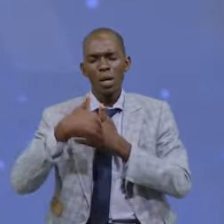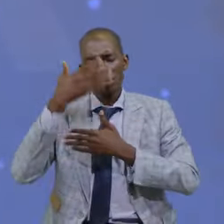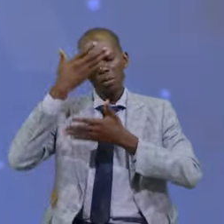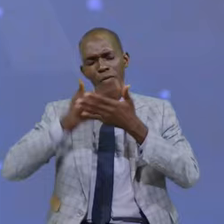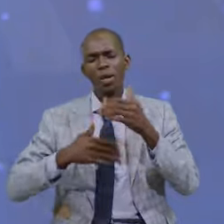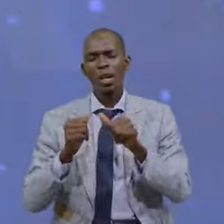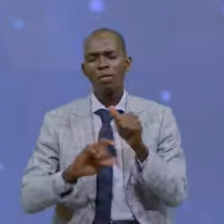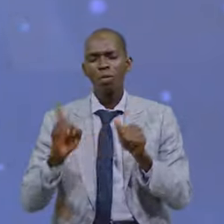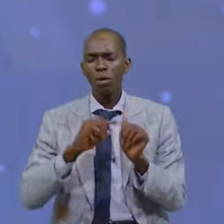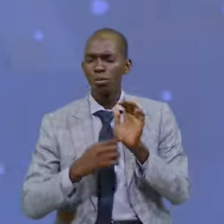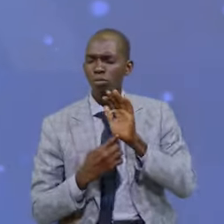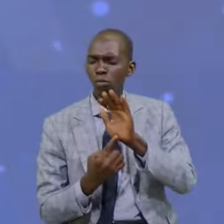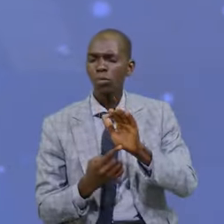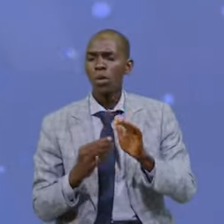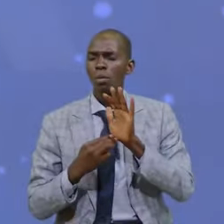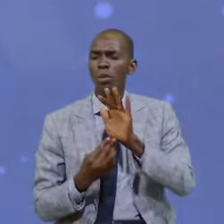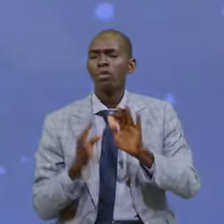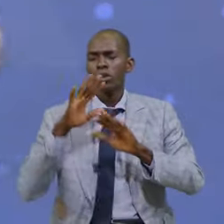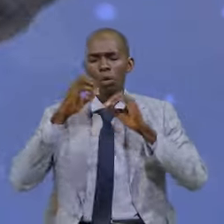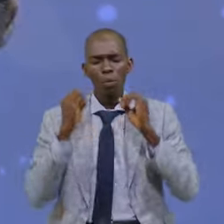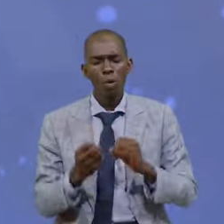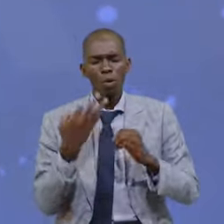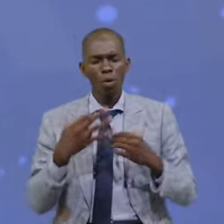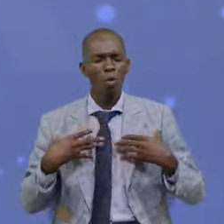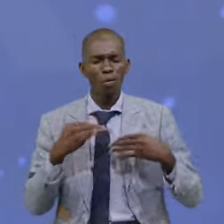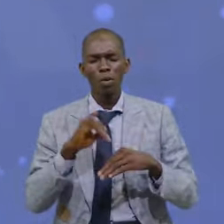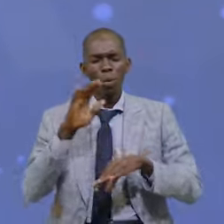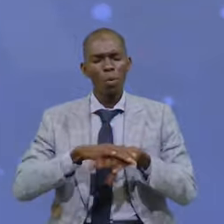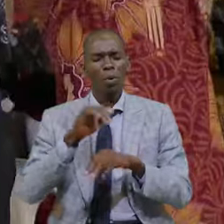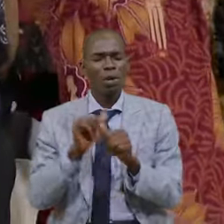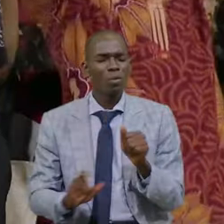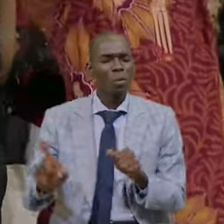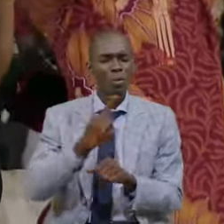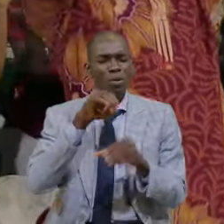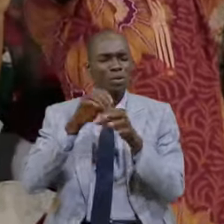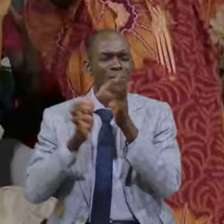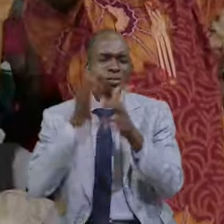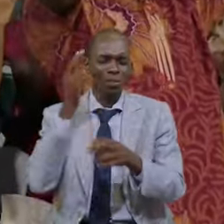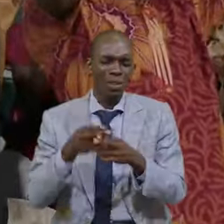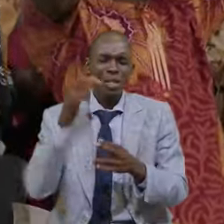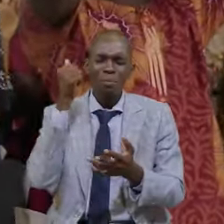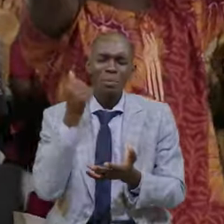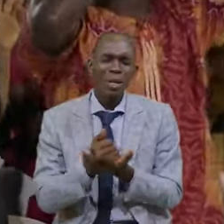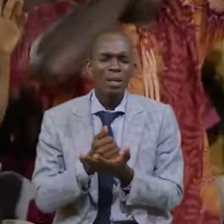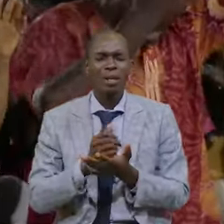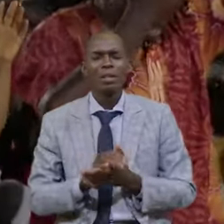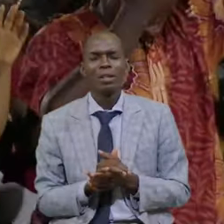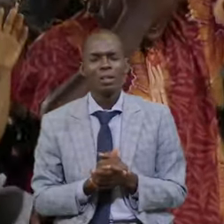your power of healing upon everyone in Jesus' name.